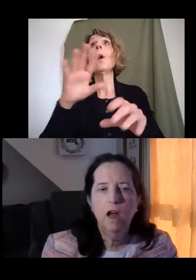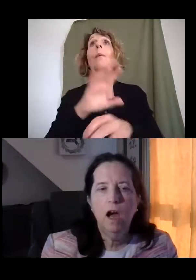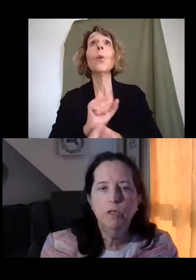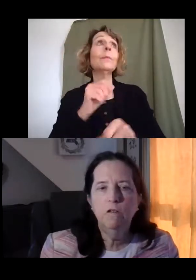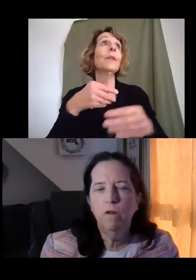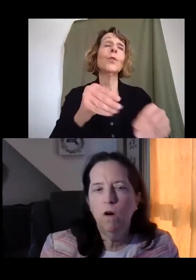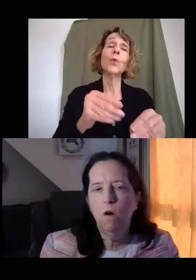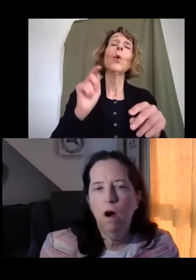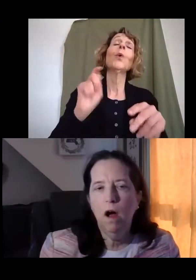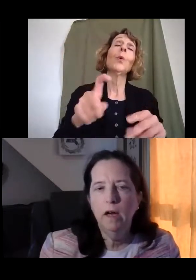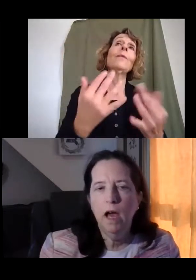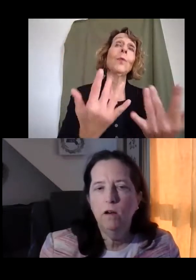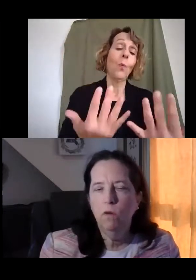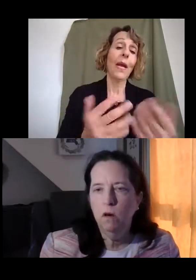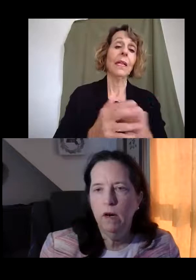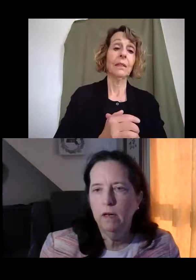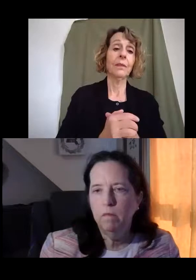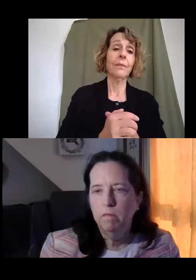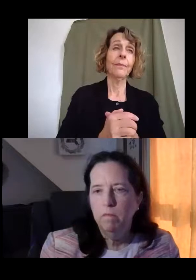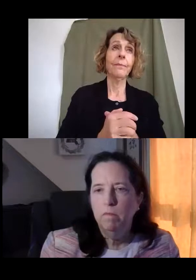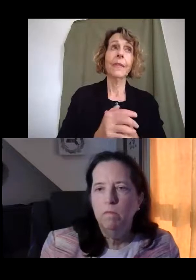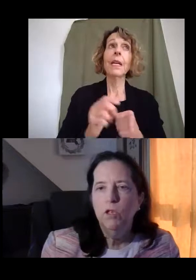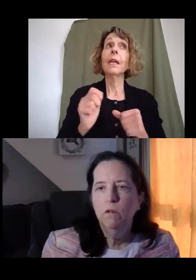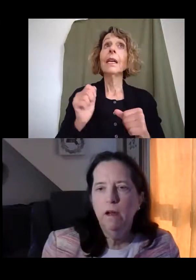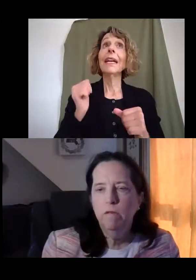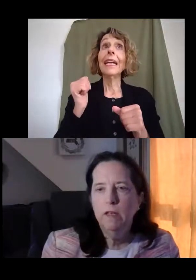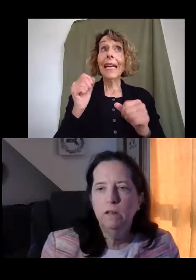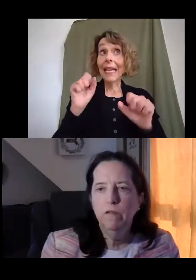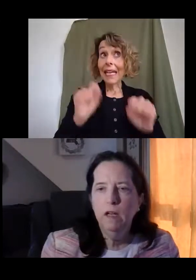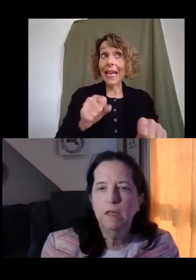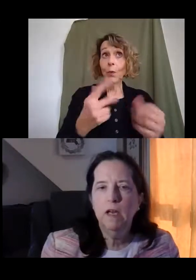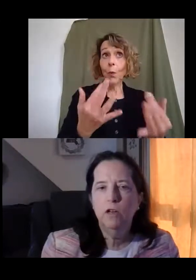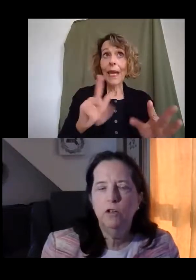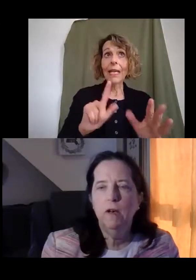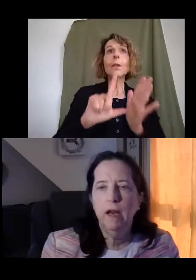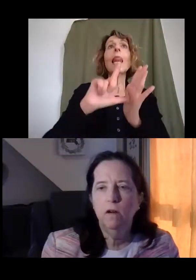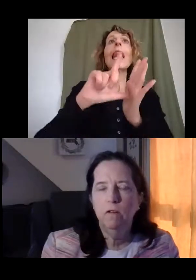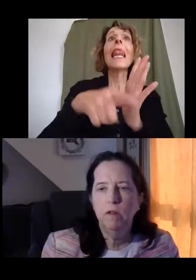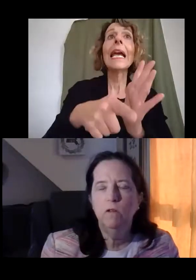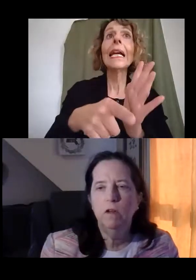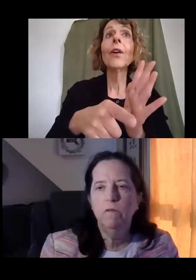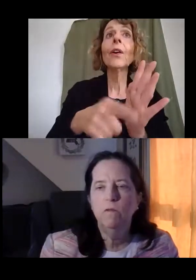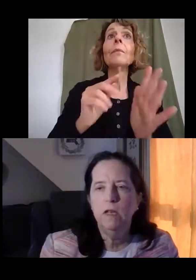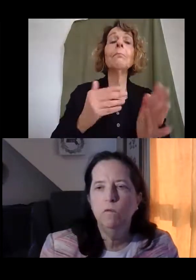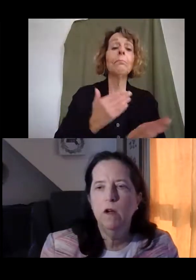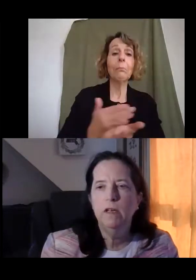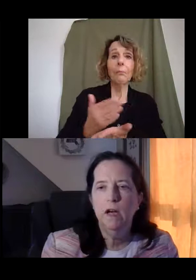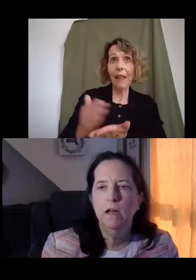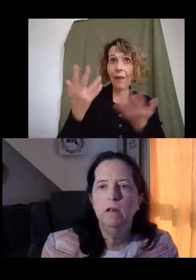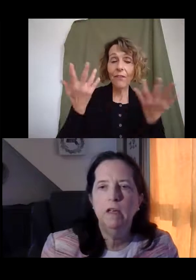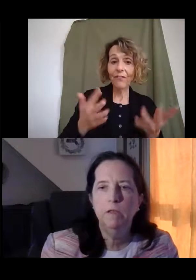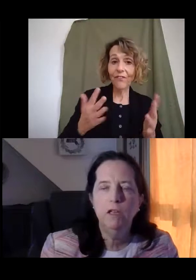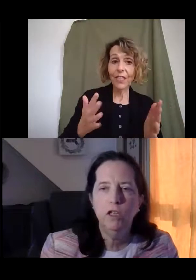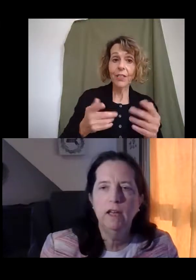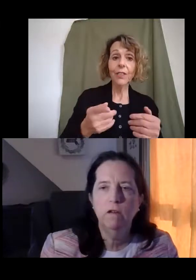Is there an option for online ordering? Do you have friends and families that could do an errand for you if you needed one